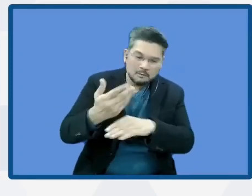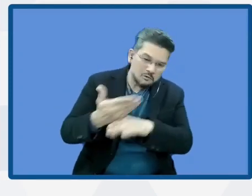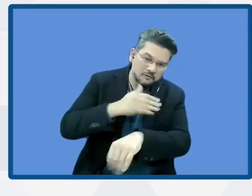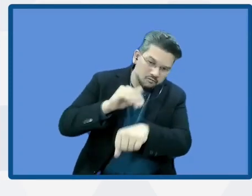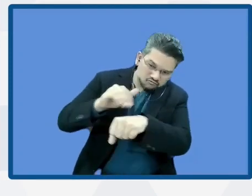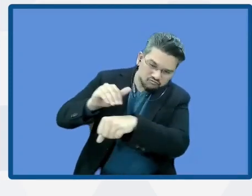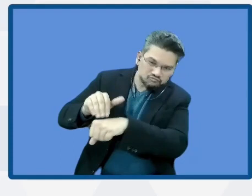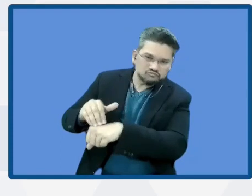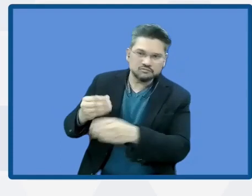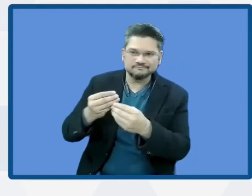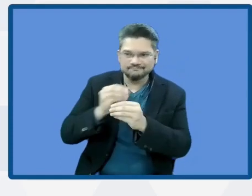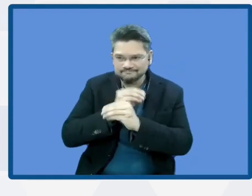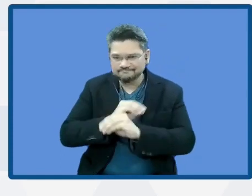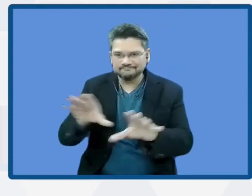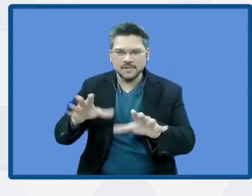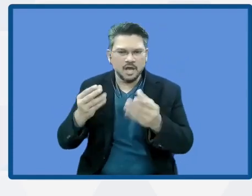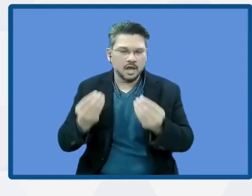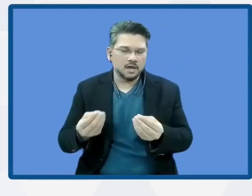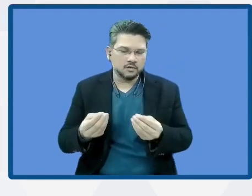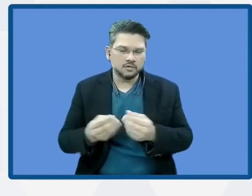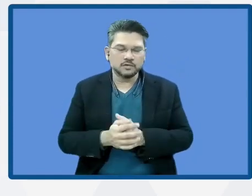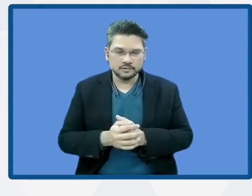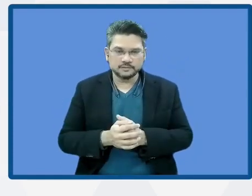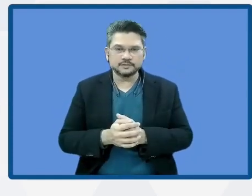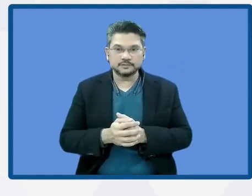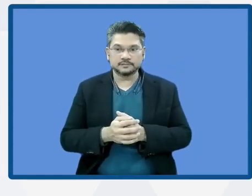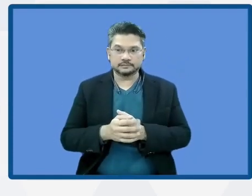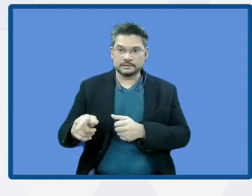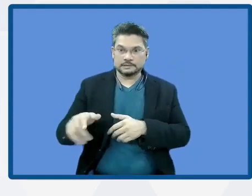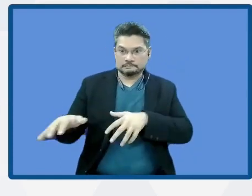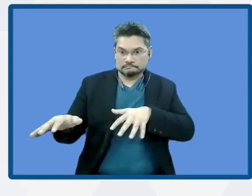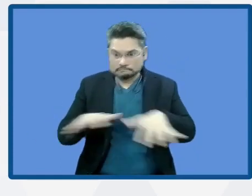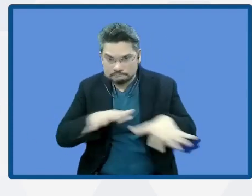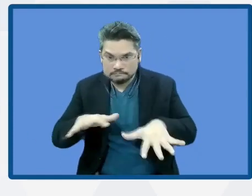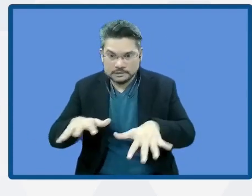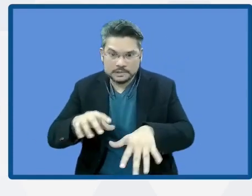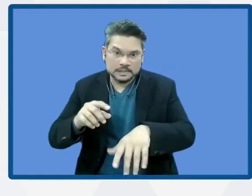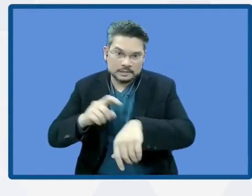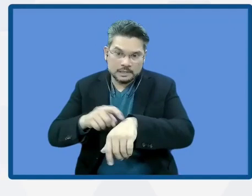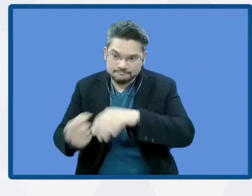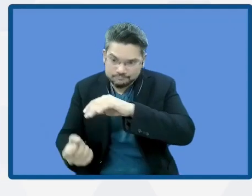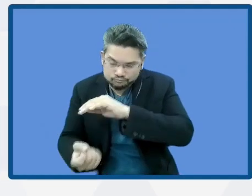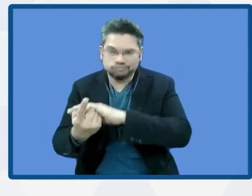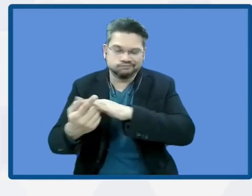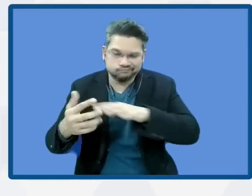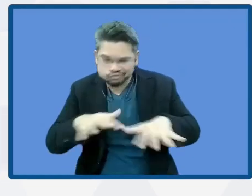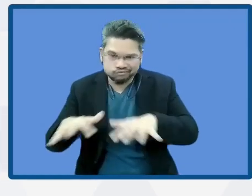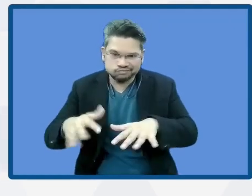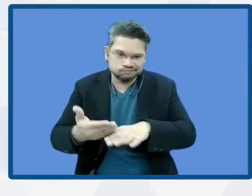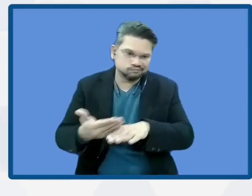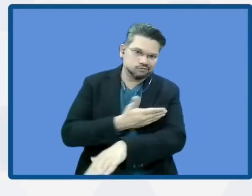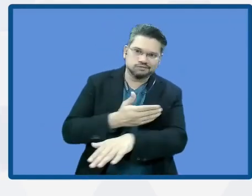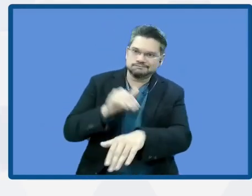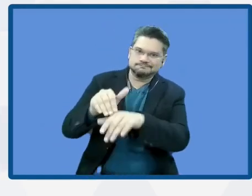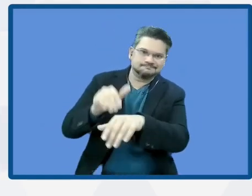When this earthquake sets off, and there is no previous warning, then at least we need to be able to